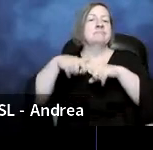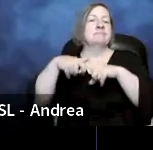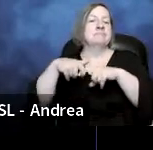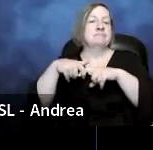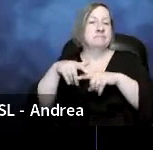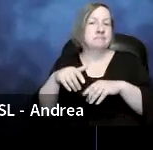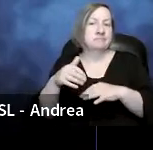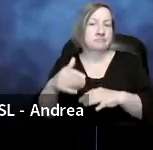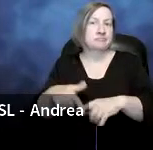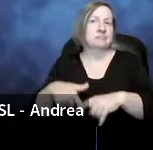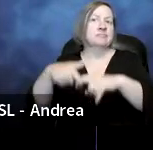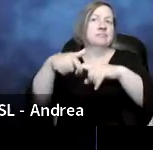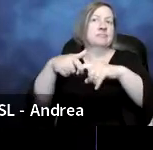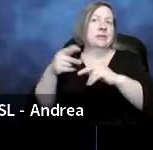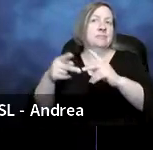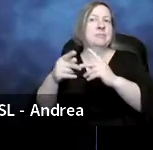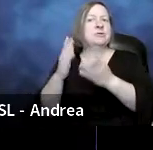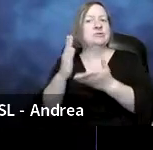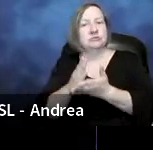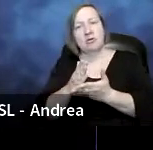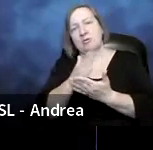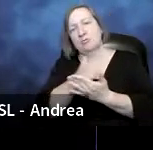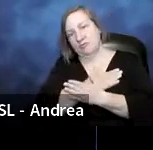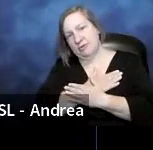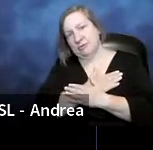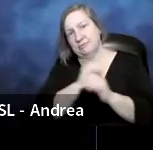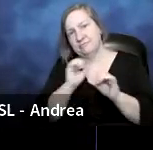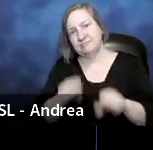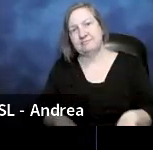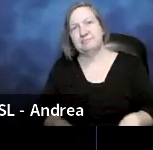people a chance to stop and rest.